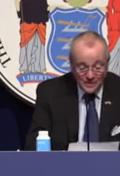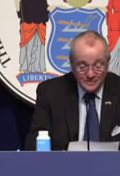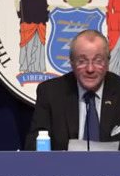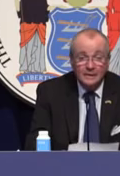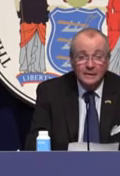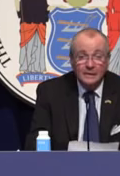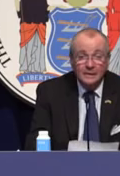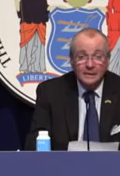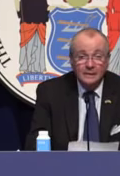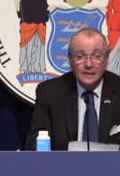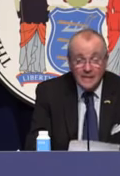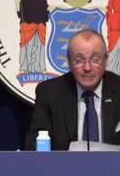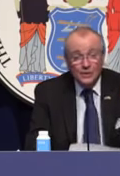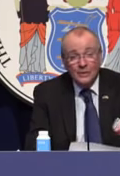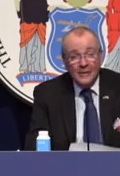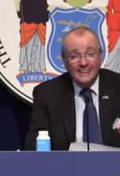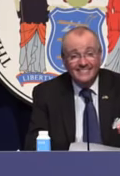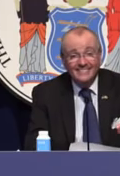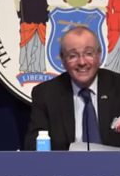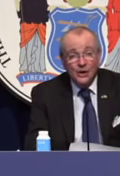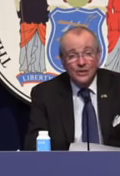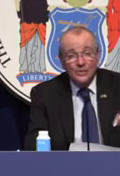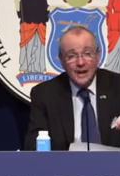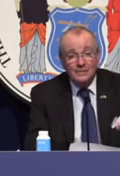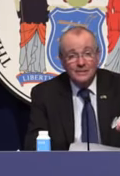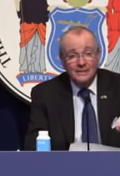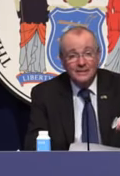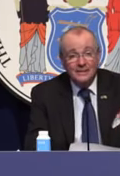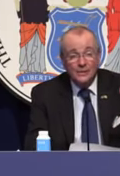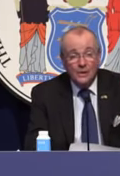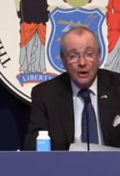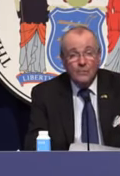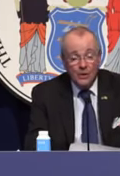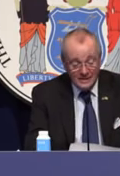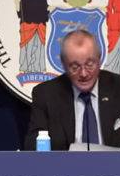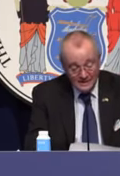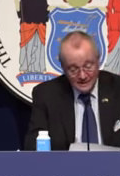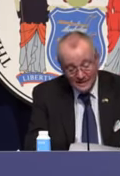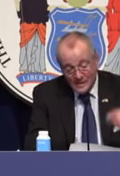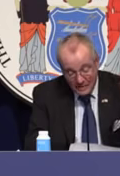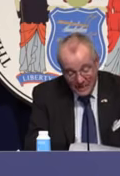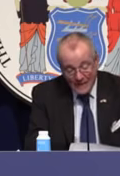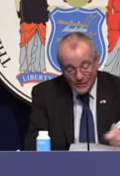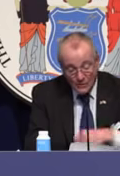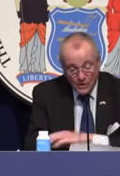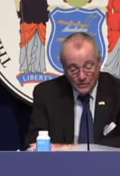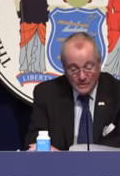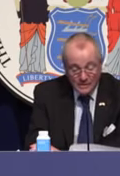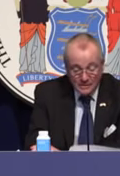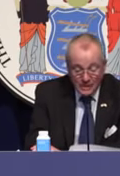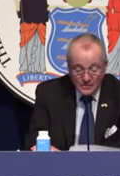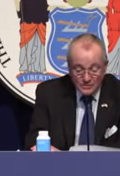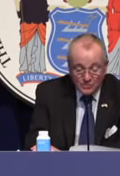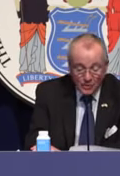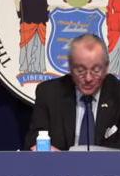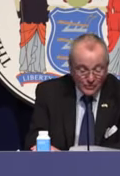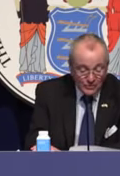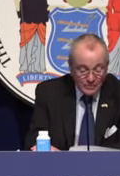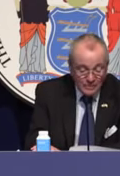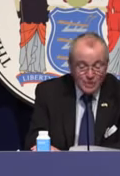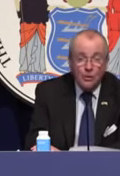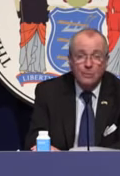are doing. We keep doing that in our job and doing our part, we get back on the road much